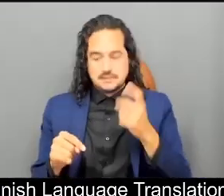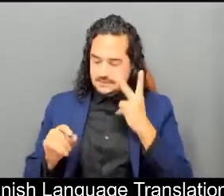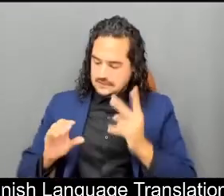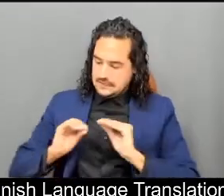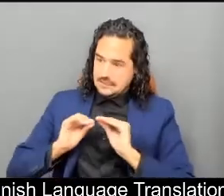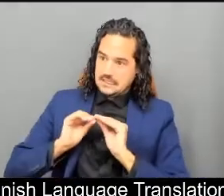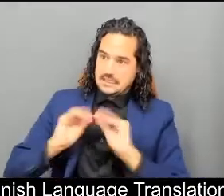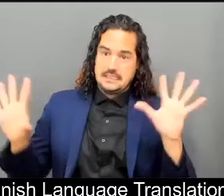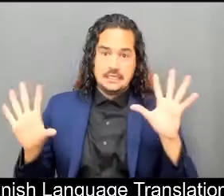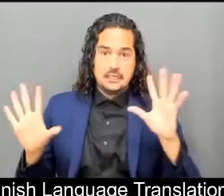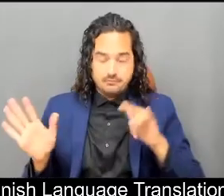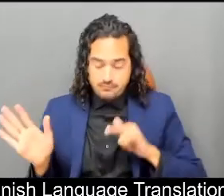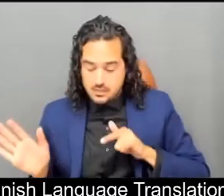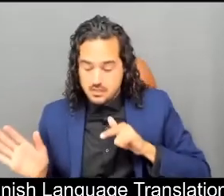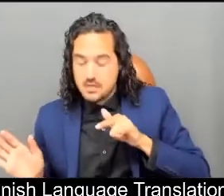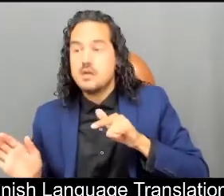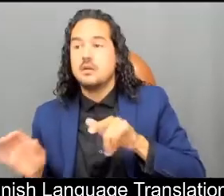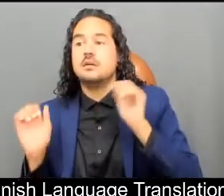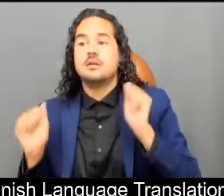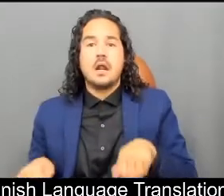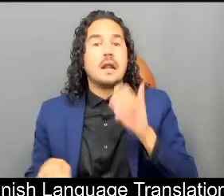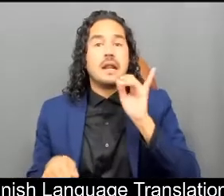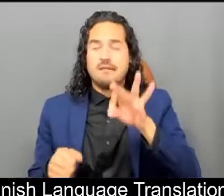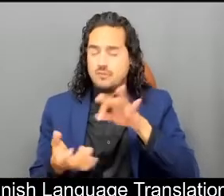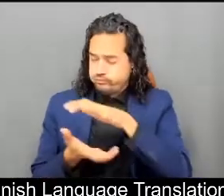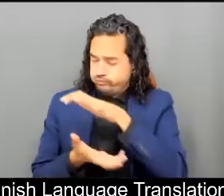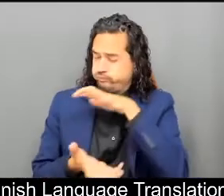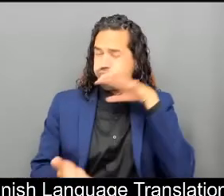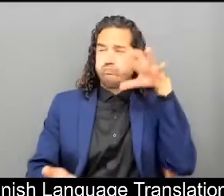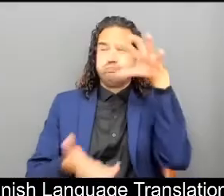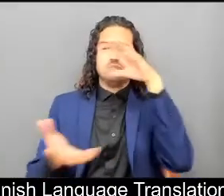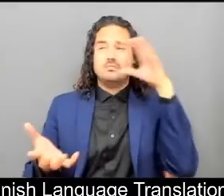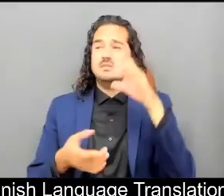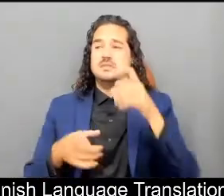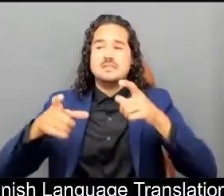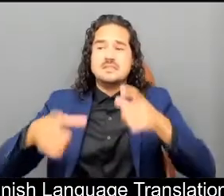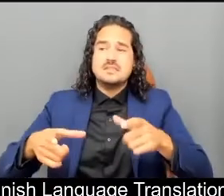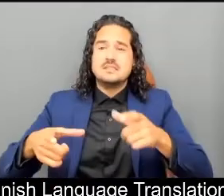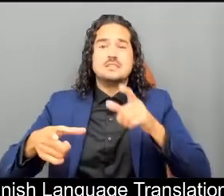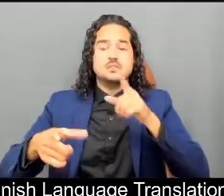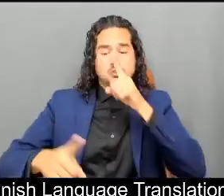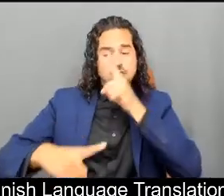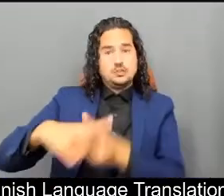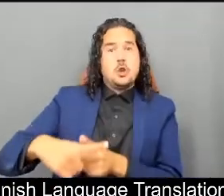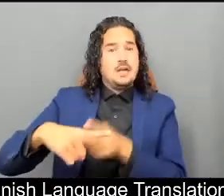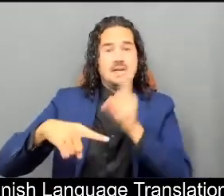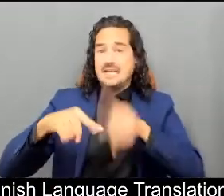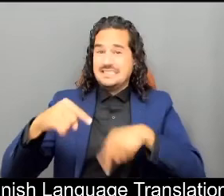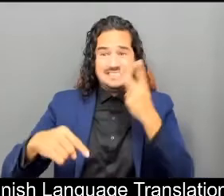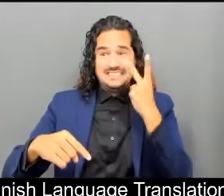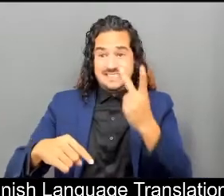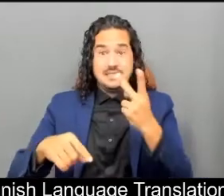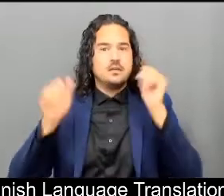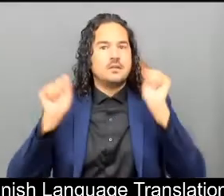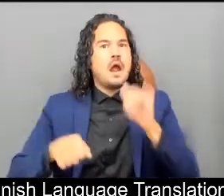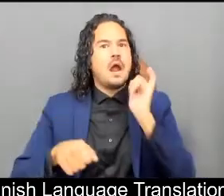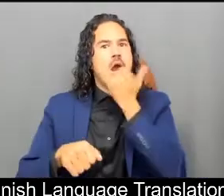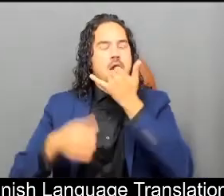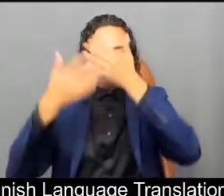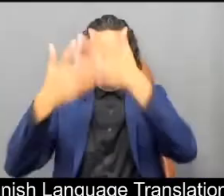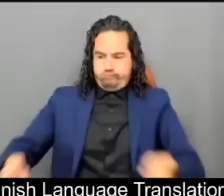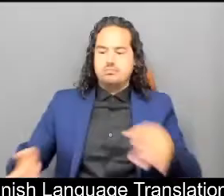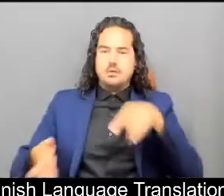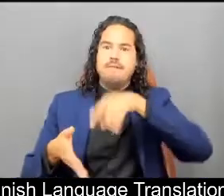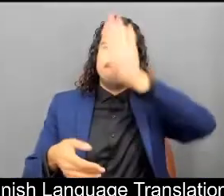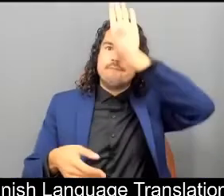see the target that we're hitting, there's a potential for us to possibly hit a firefighter, which we do not want to do. So the buckets